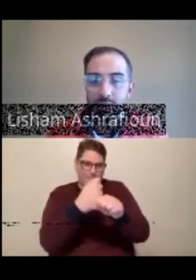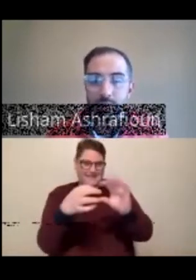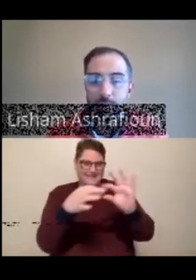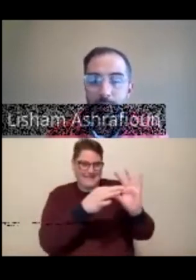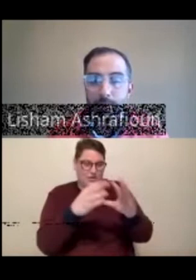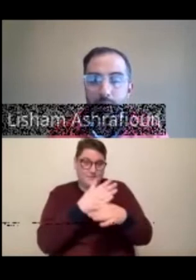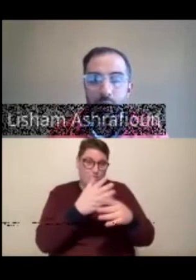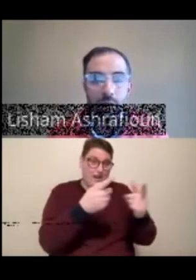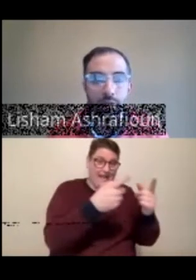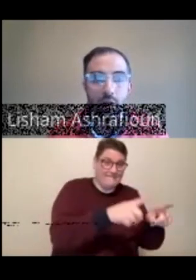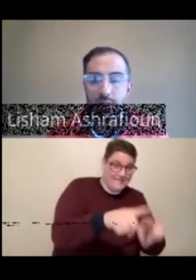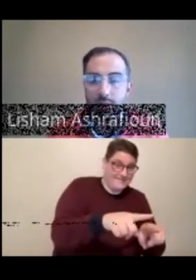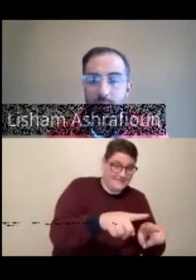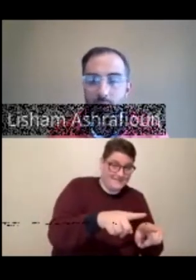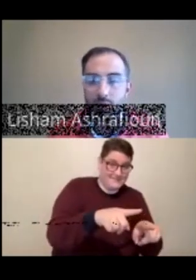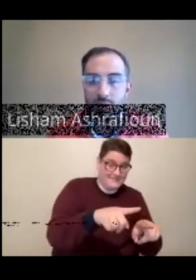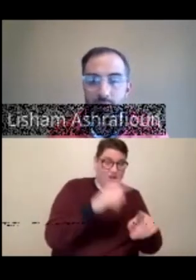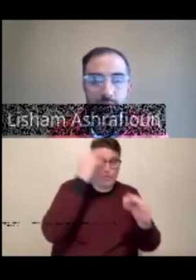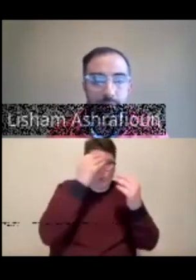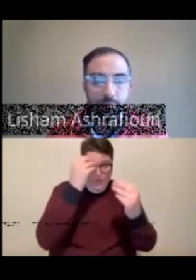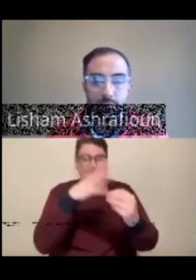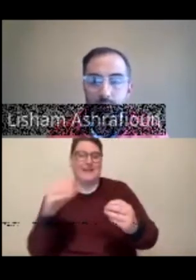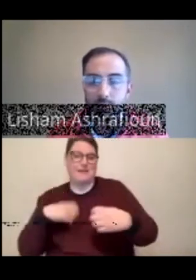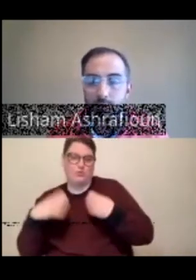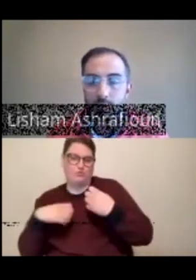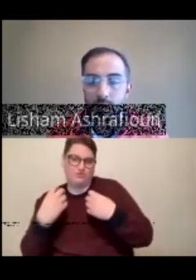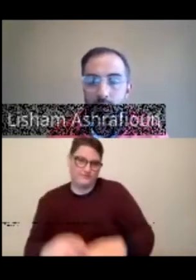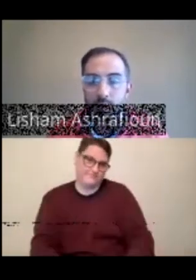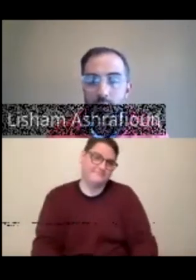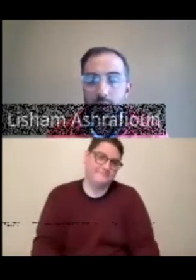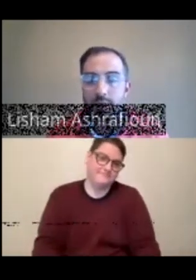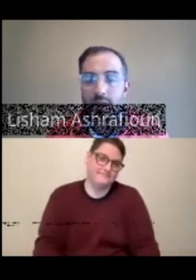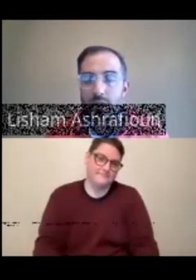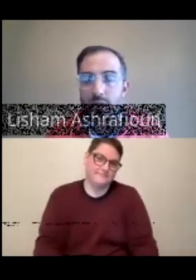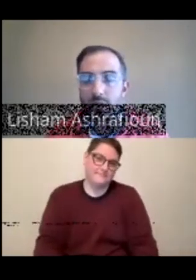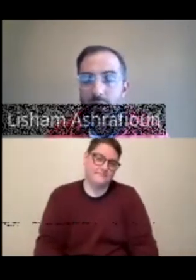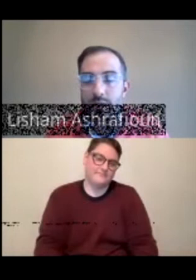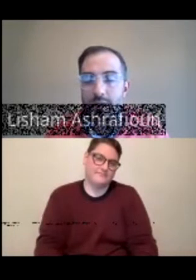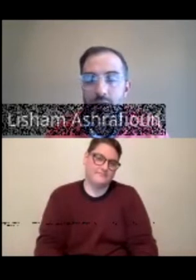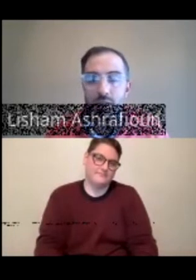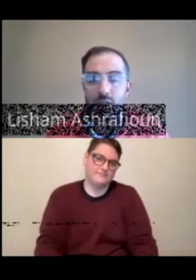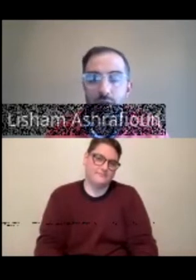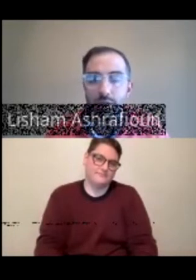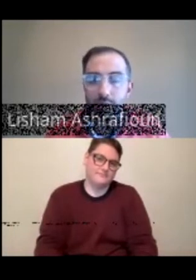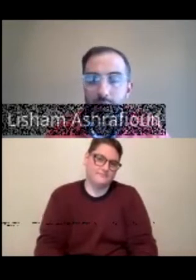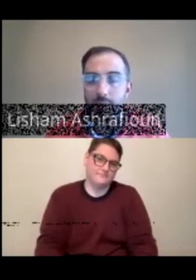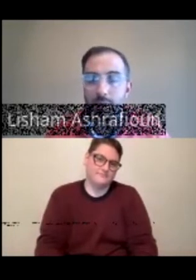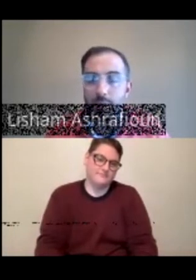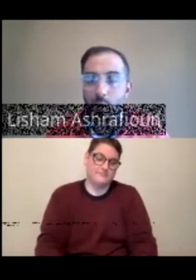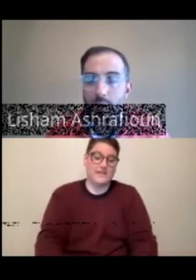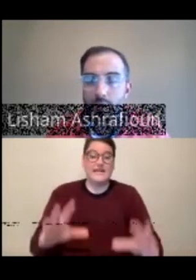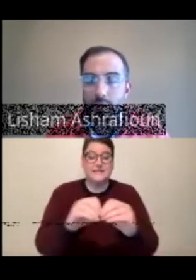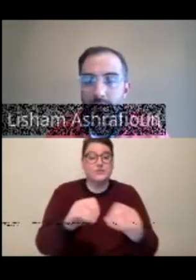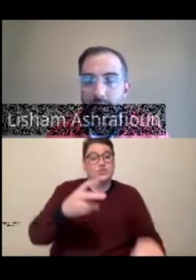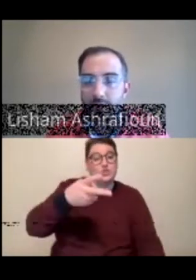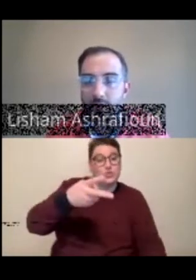events, thoughts, and emotions. And then sessions 2 and 3 get